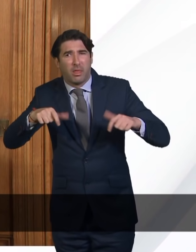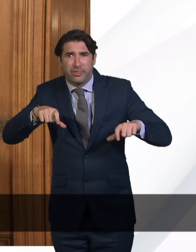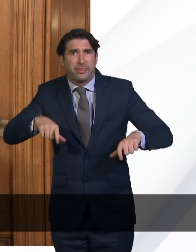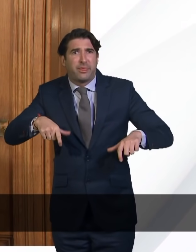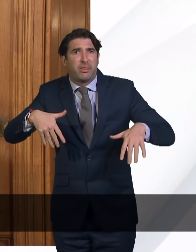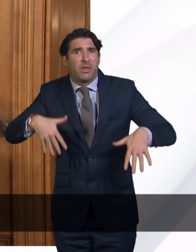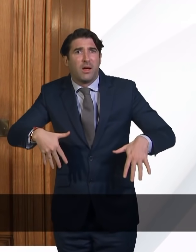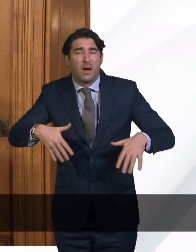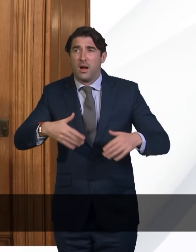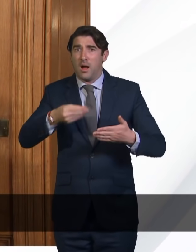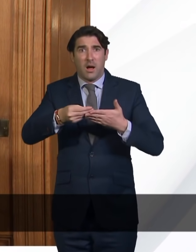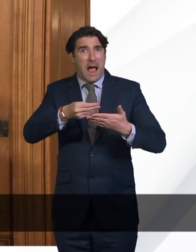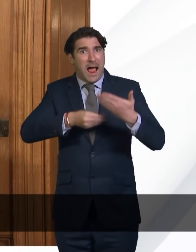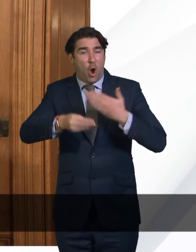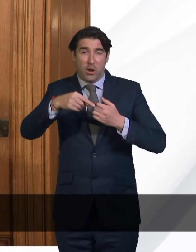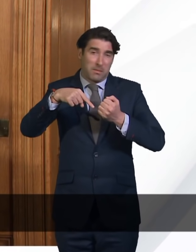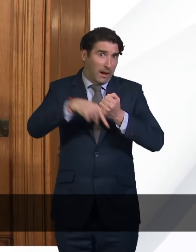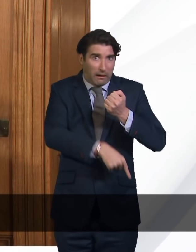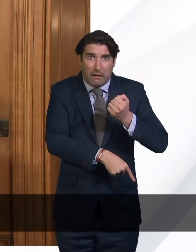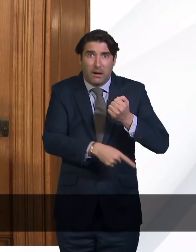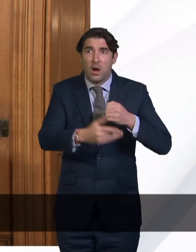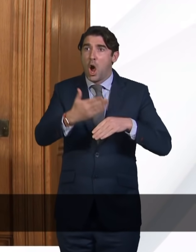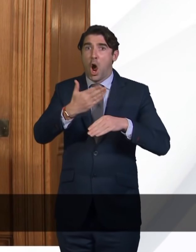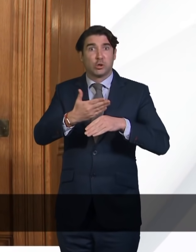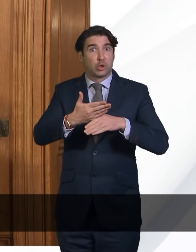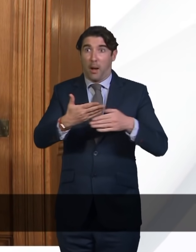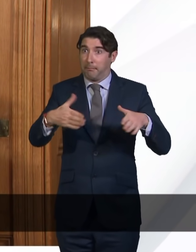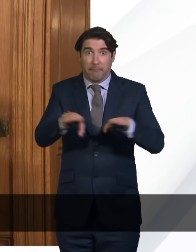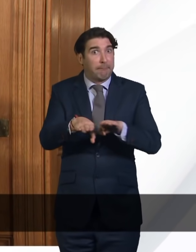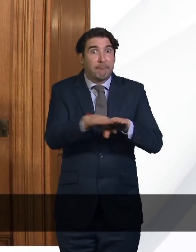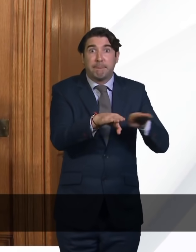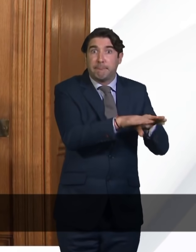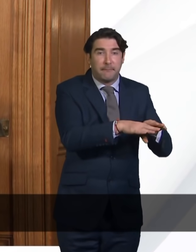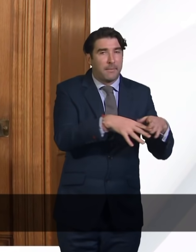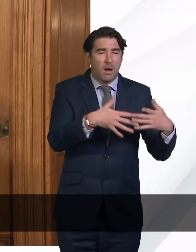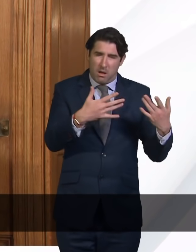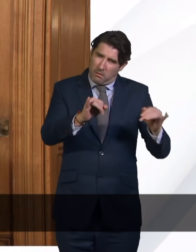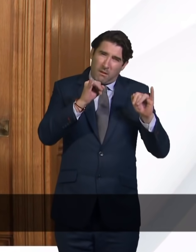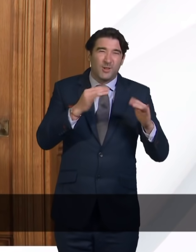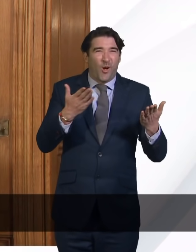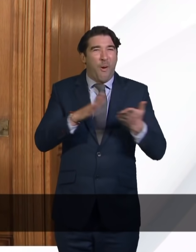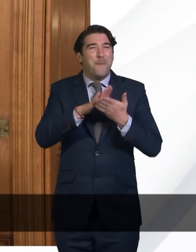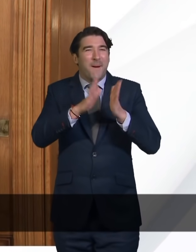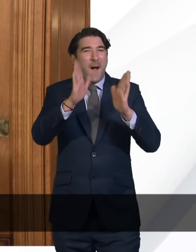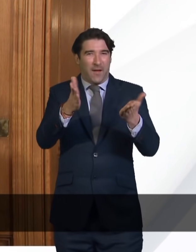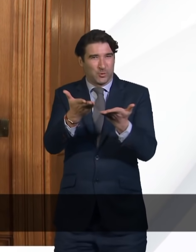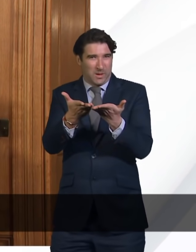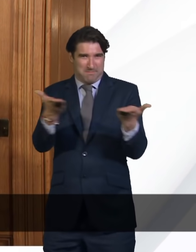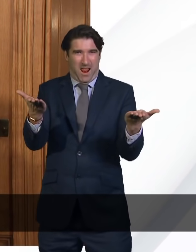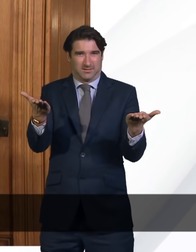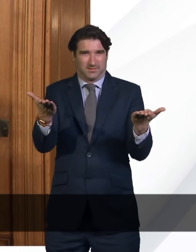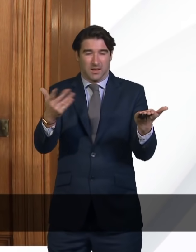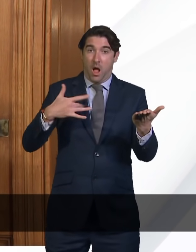through, and it is slightly different in different countries, and in some cases bit more than slightly different, but I think that the differences